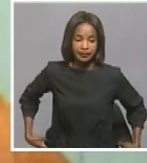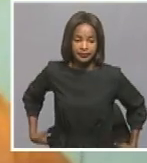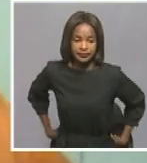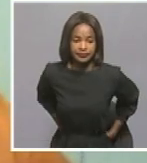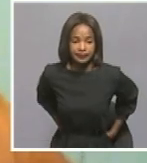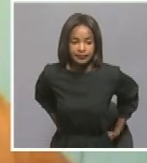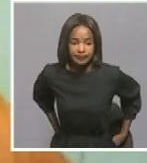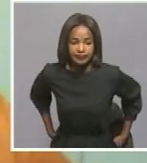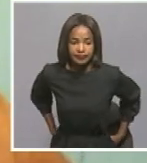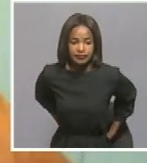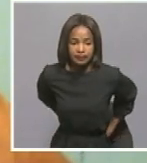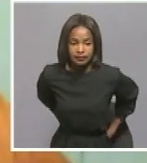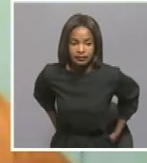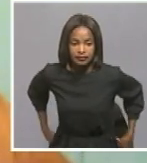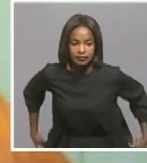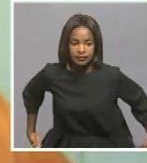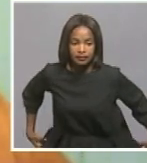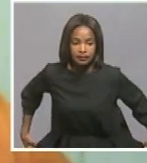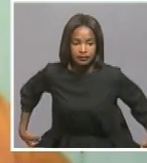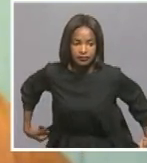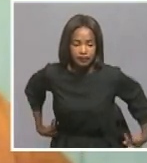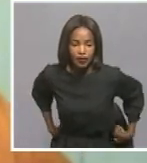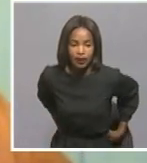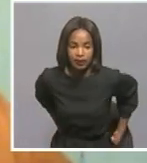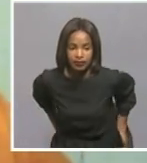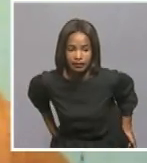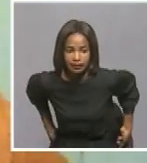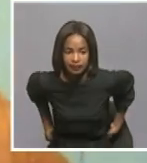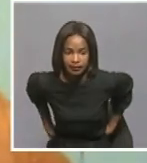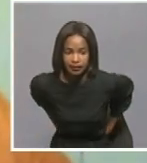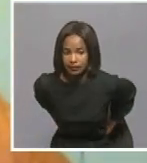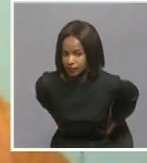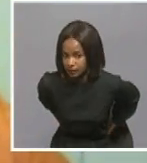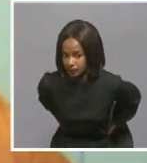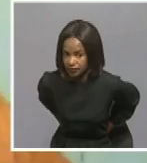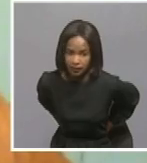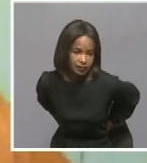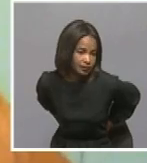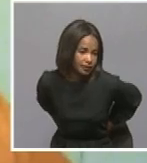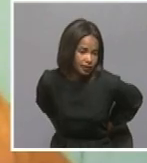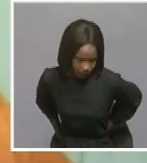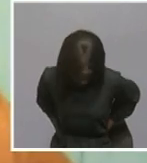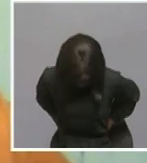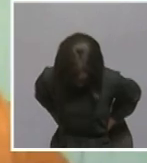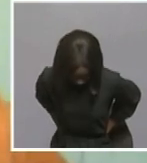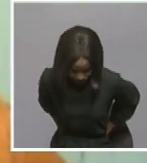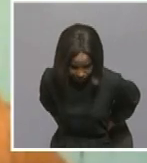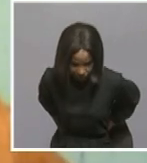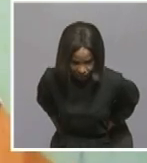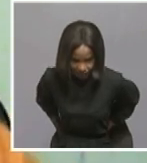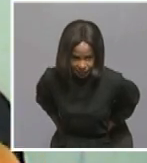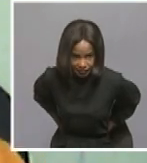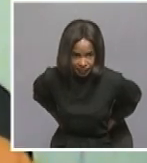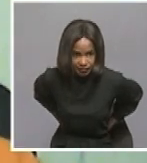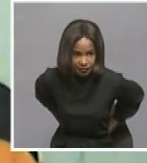But I don't have. Dr. Mwiya? No, you're cool. Good afternoon. How are you doing today, sir? Good. How